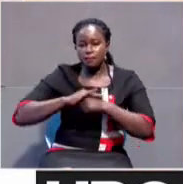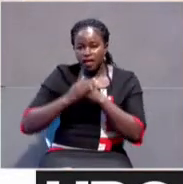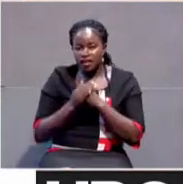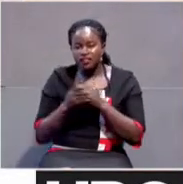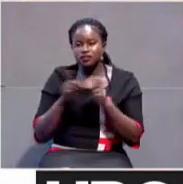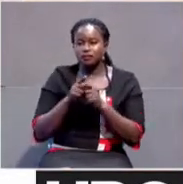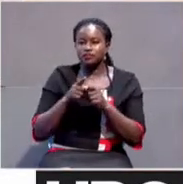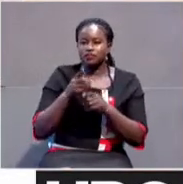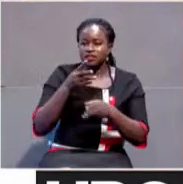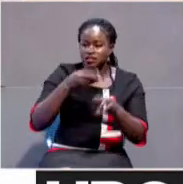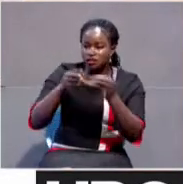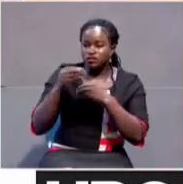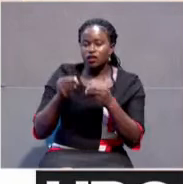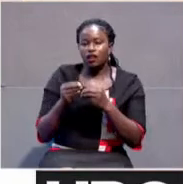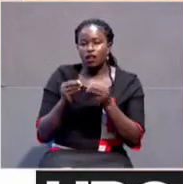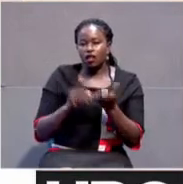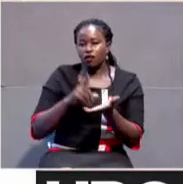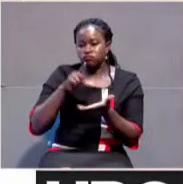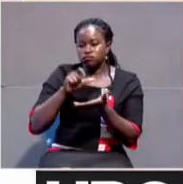sanitizers and masks.